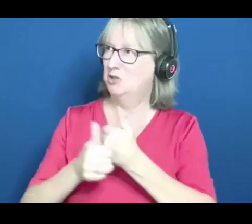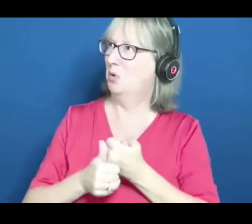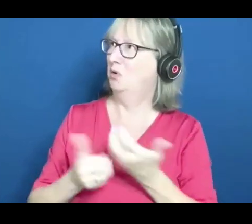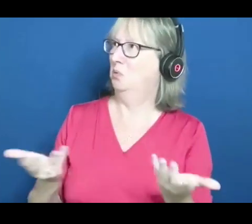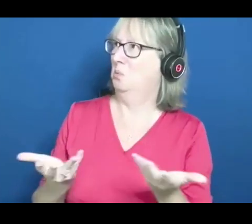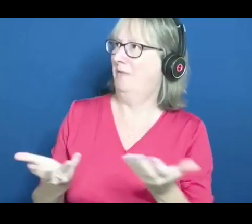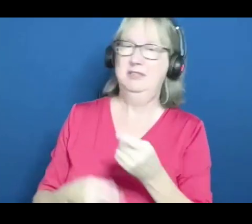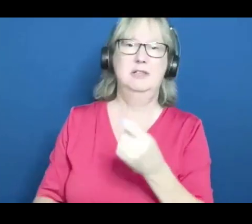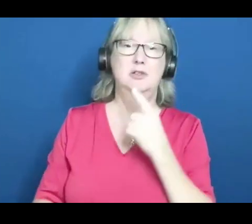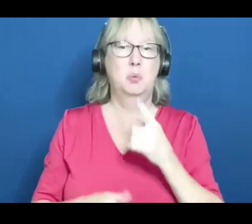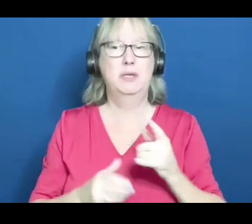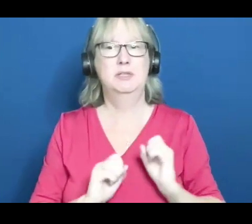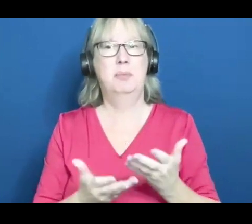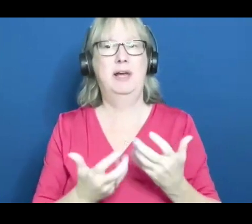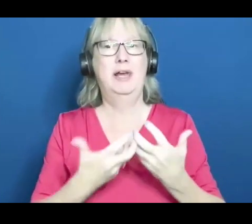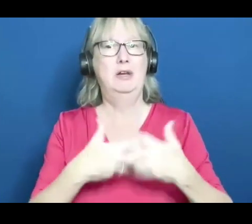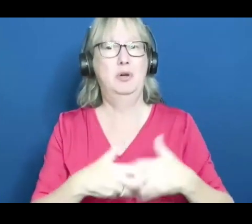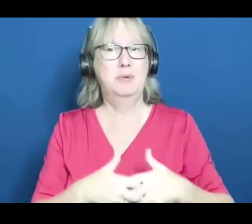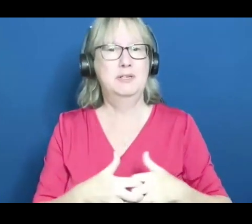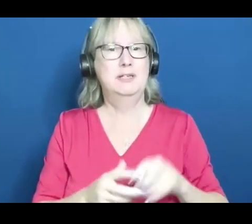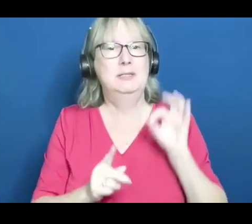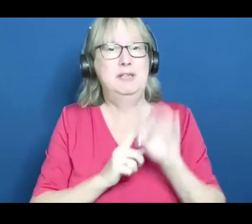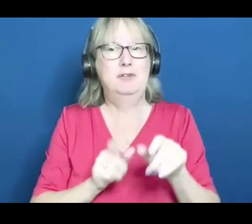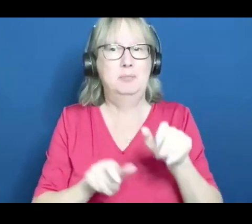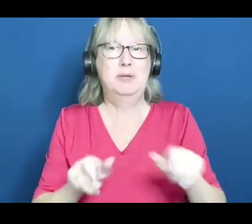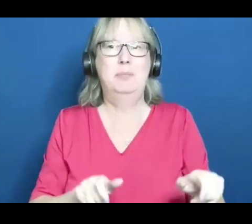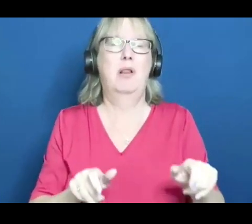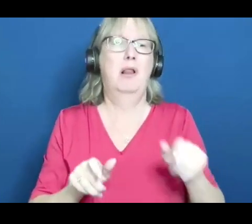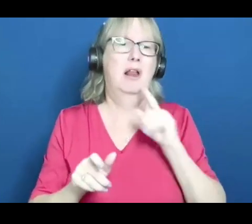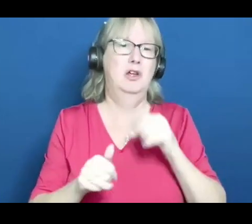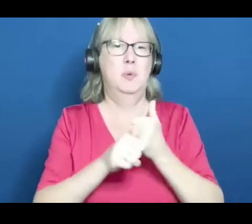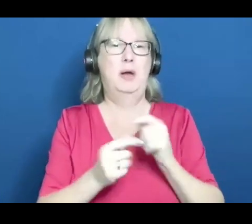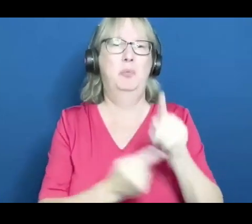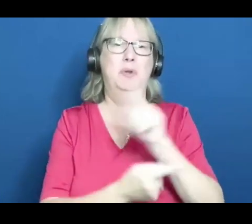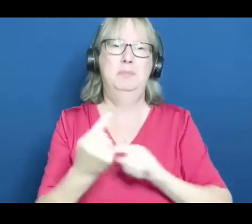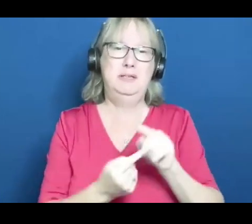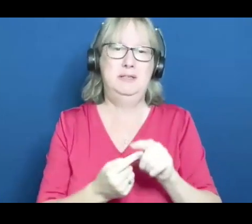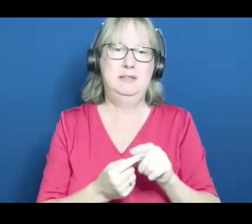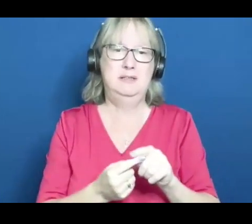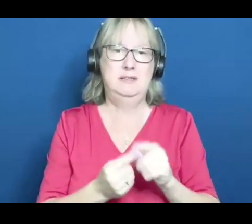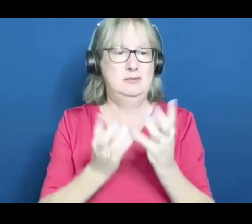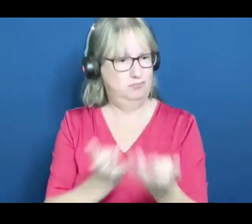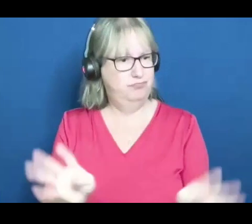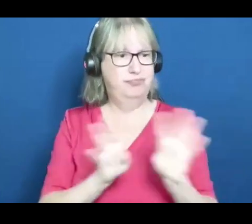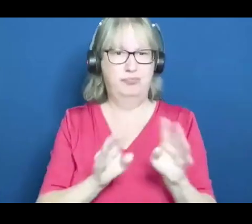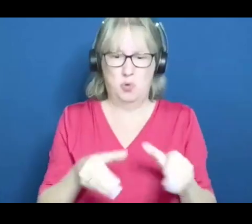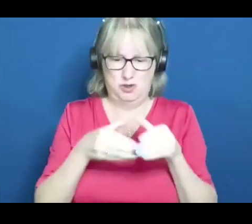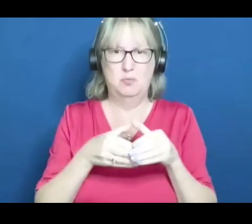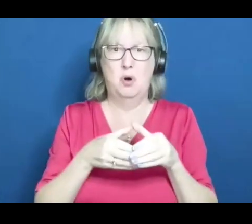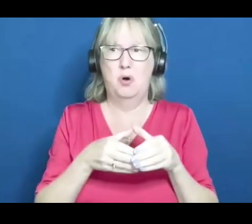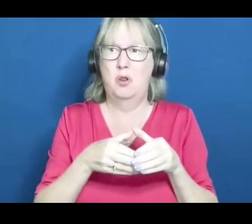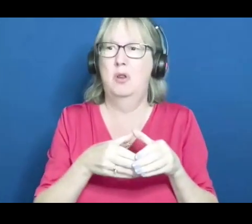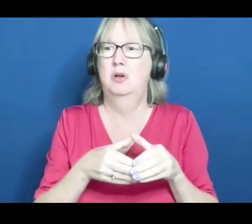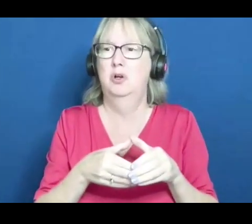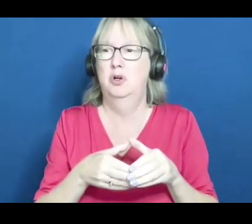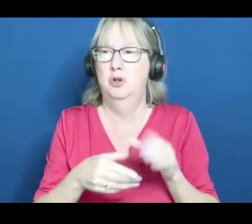of equipment, particularly to people in the workplace, for help with meetings large and small, you know,